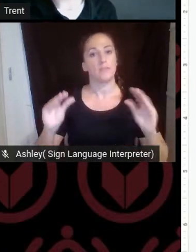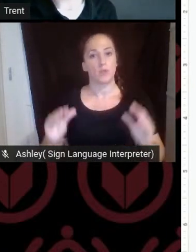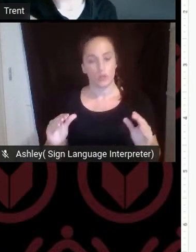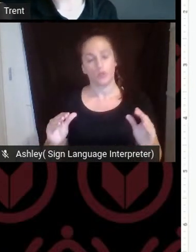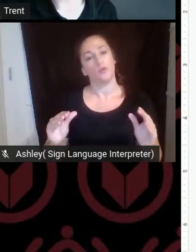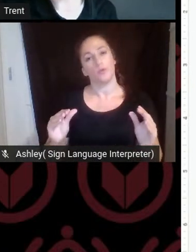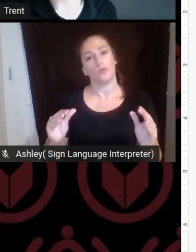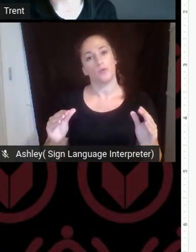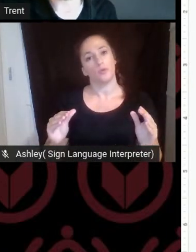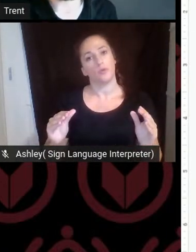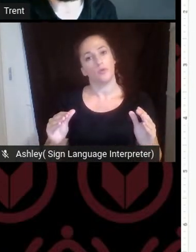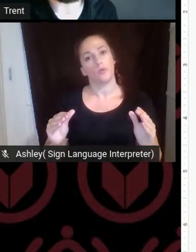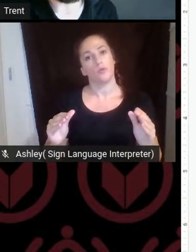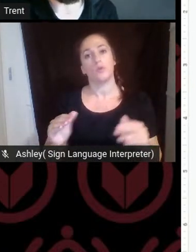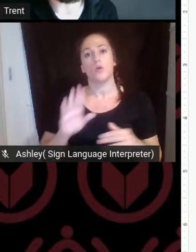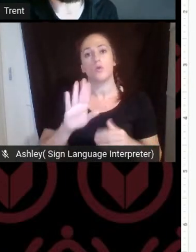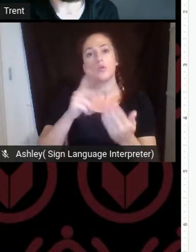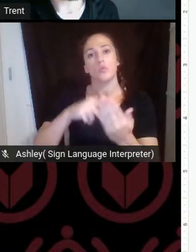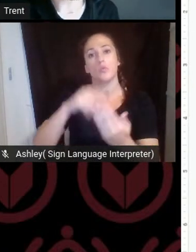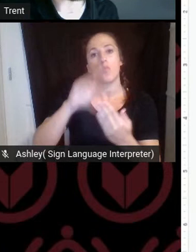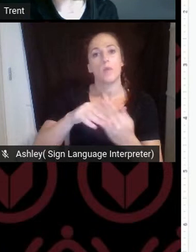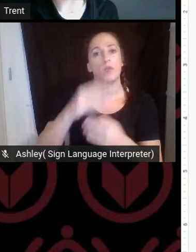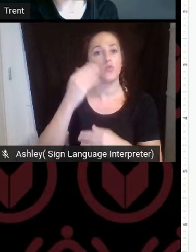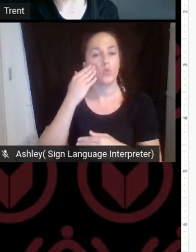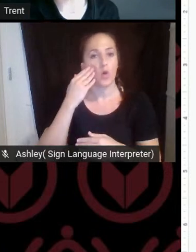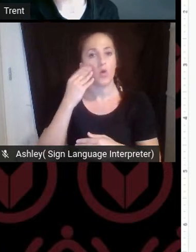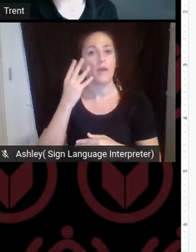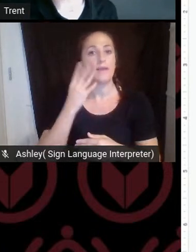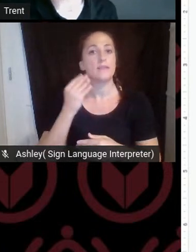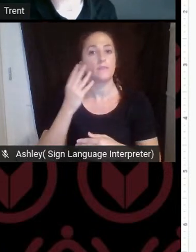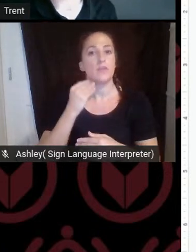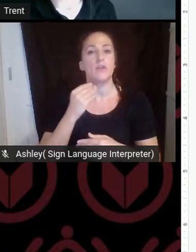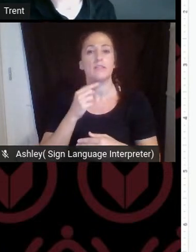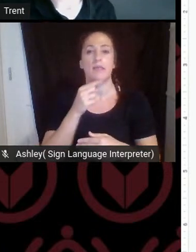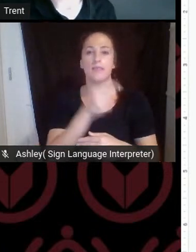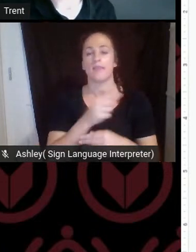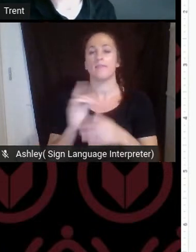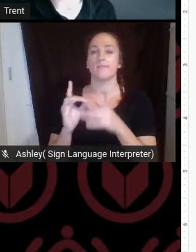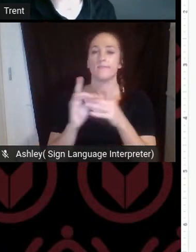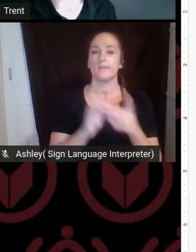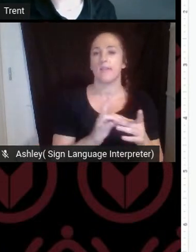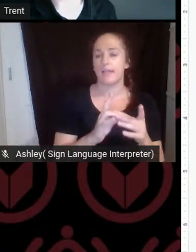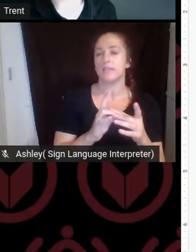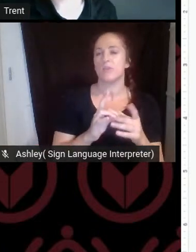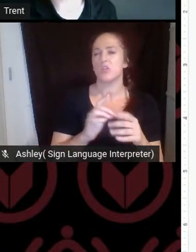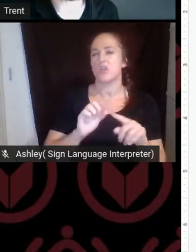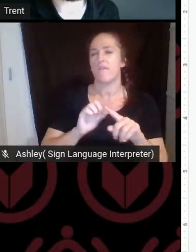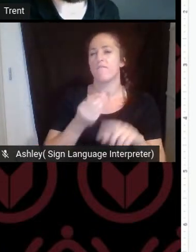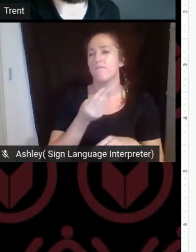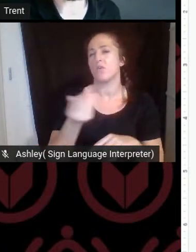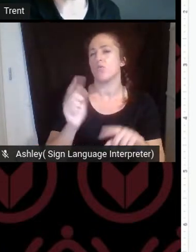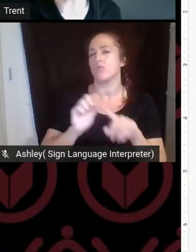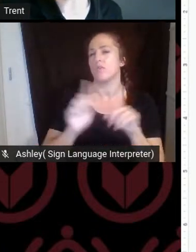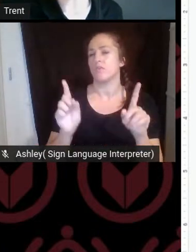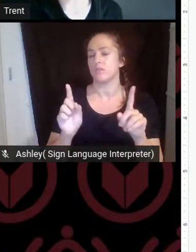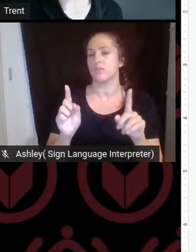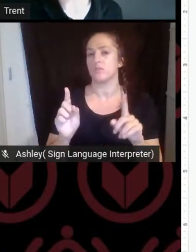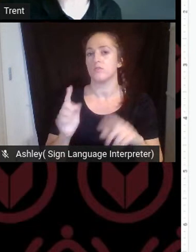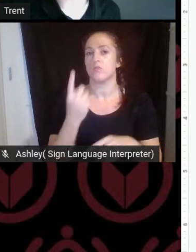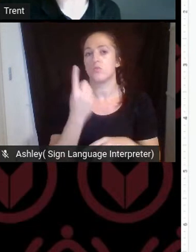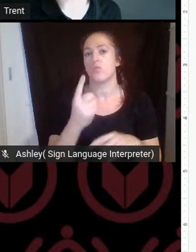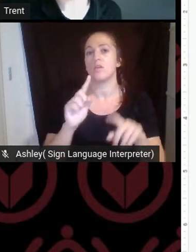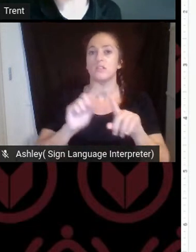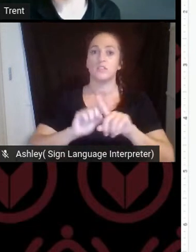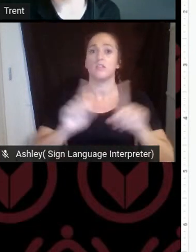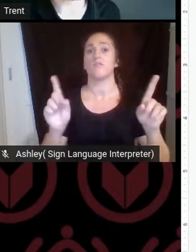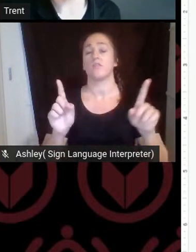on programs that you're already familiar with. There's a couple of key differences, though. One major difference is that all of these, as